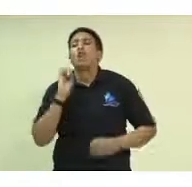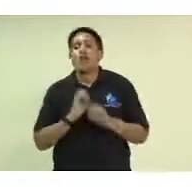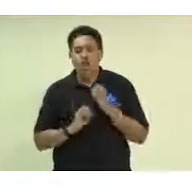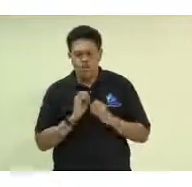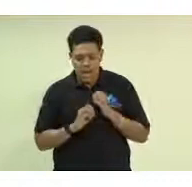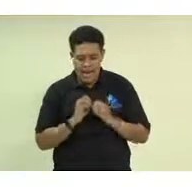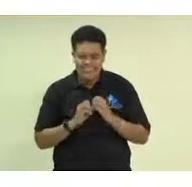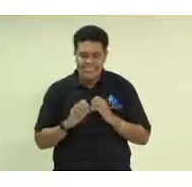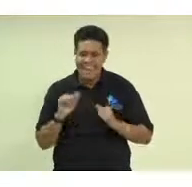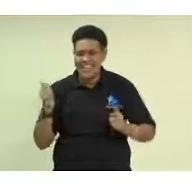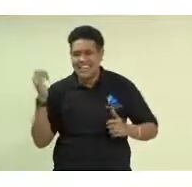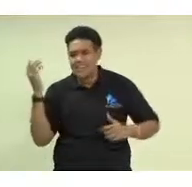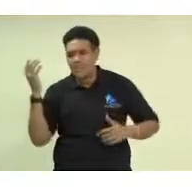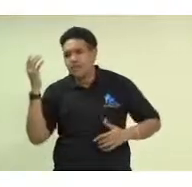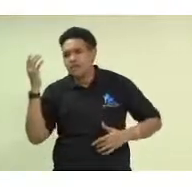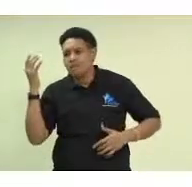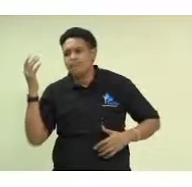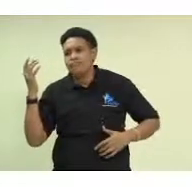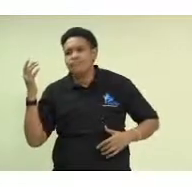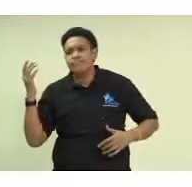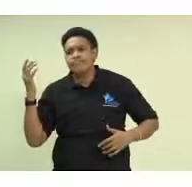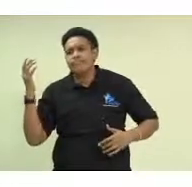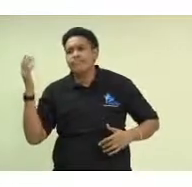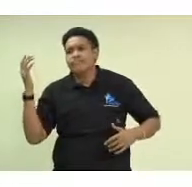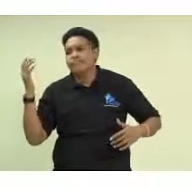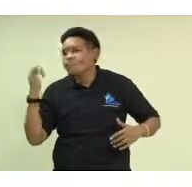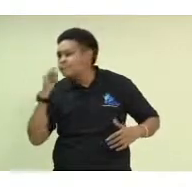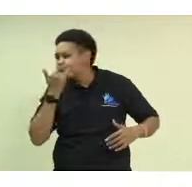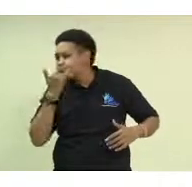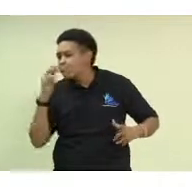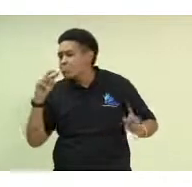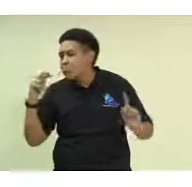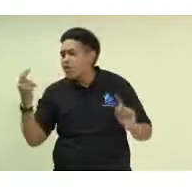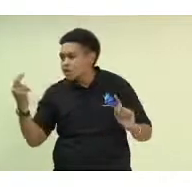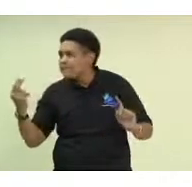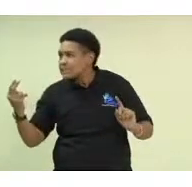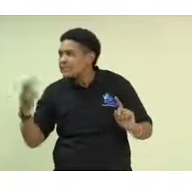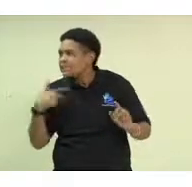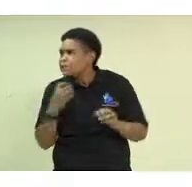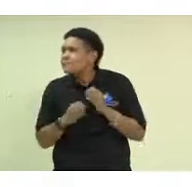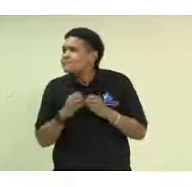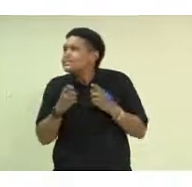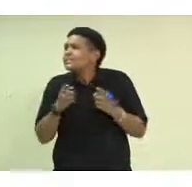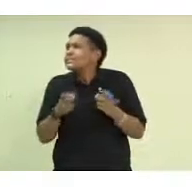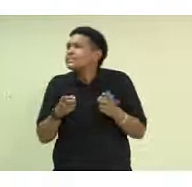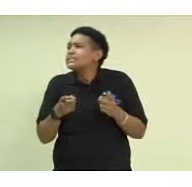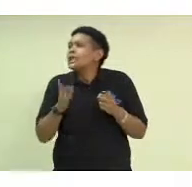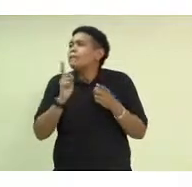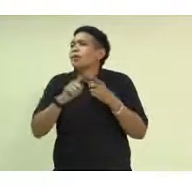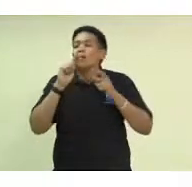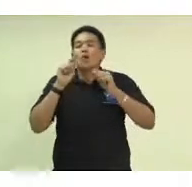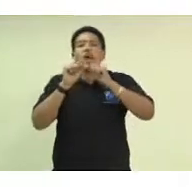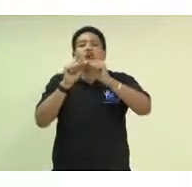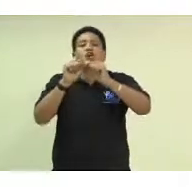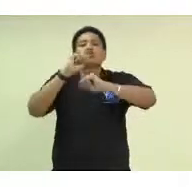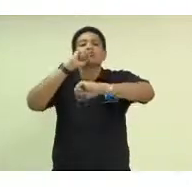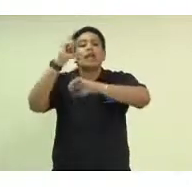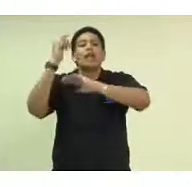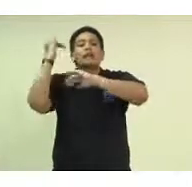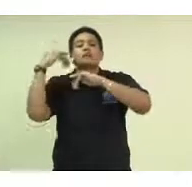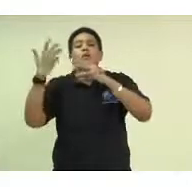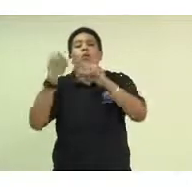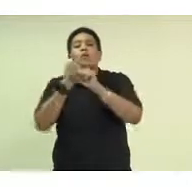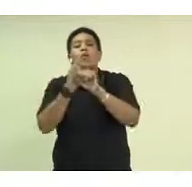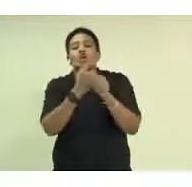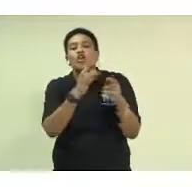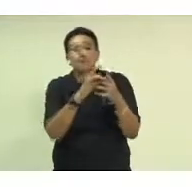any ills that are perceived, and we will continue to expect a